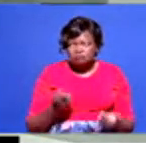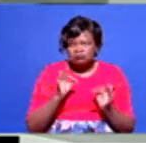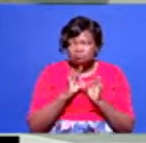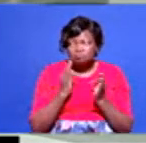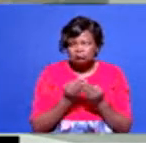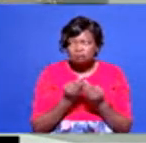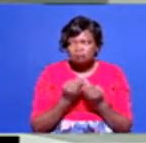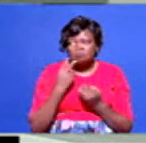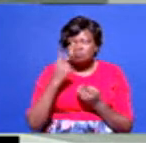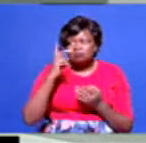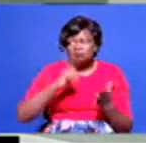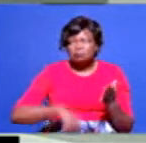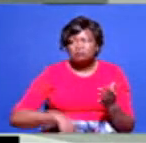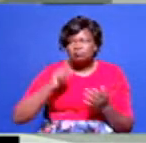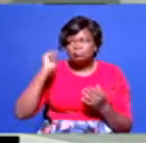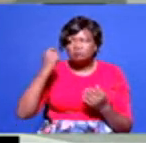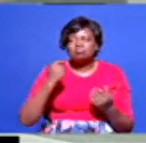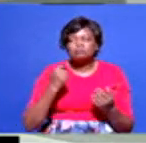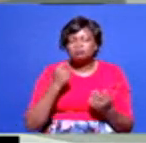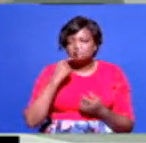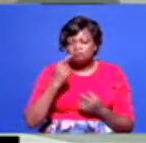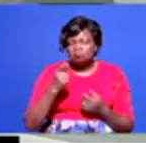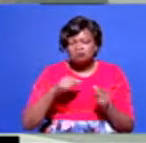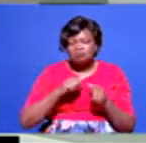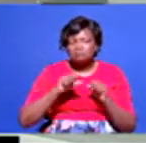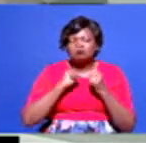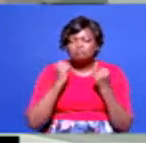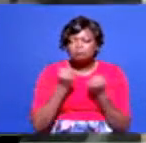look at what Kenyans have been saying on social media.